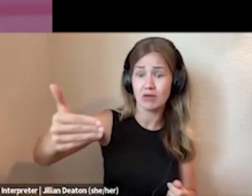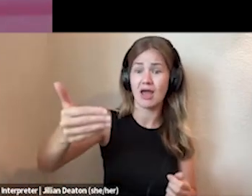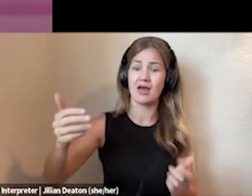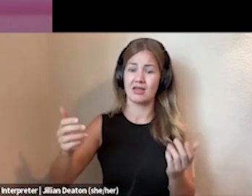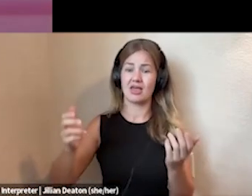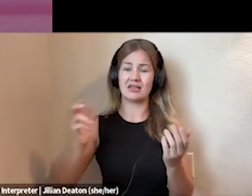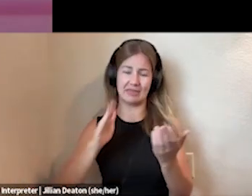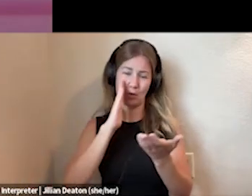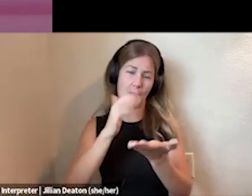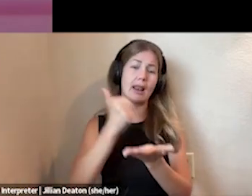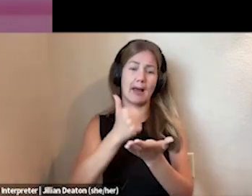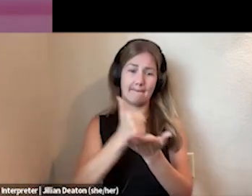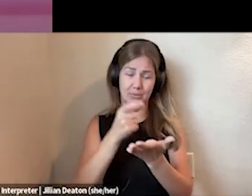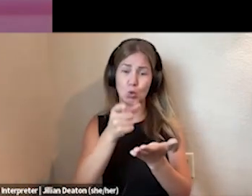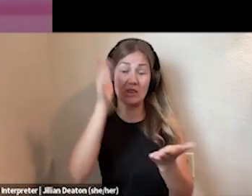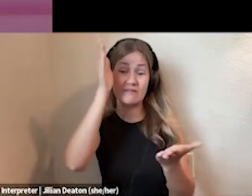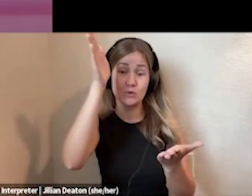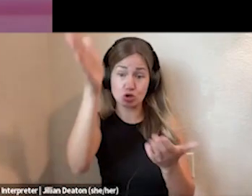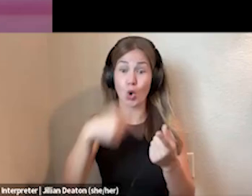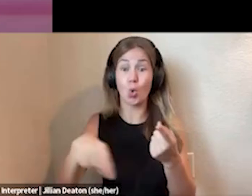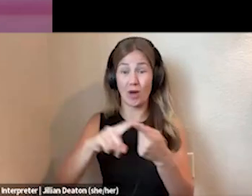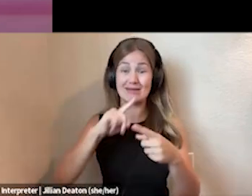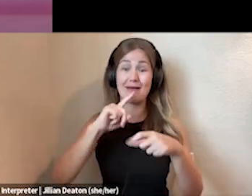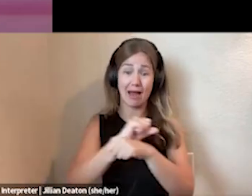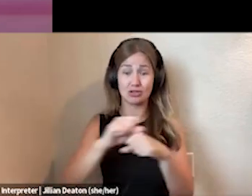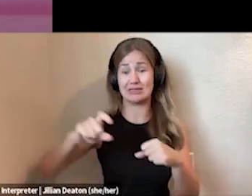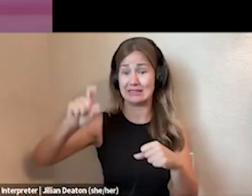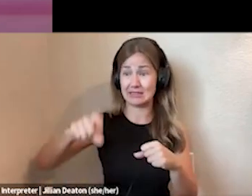you actually have to report out or make a case.